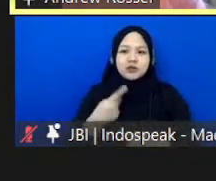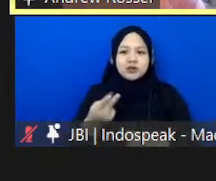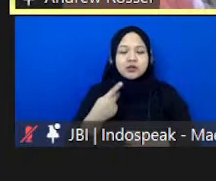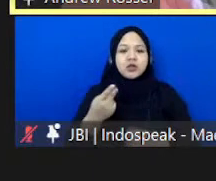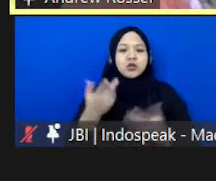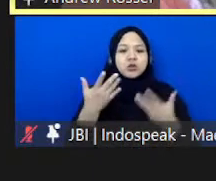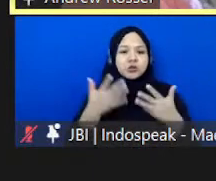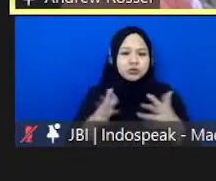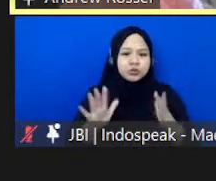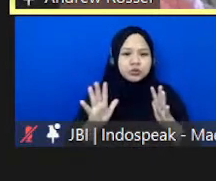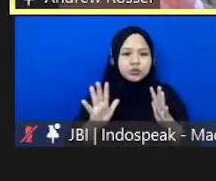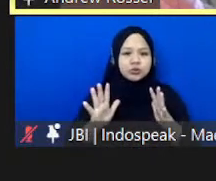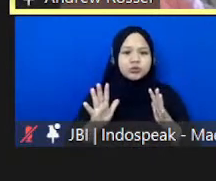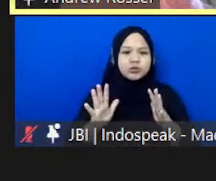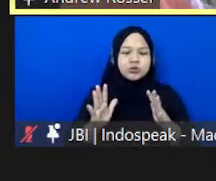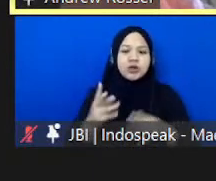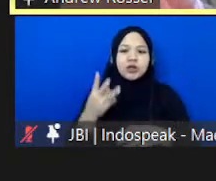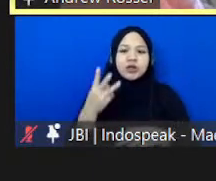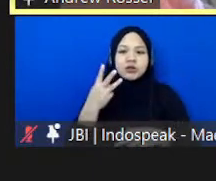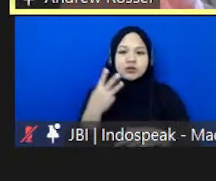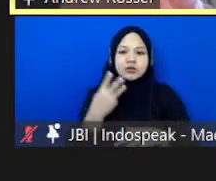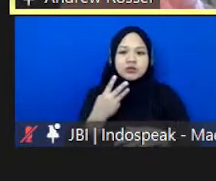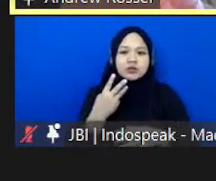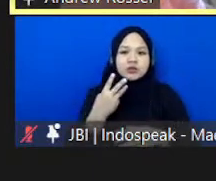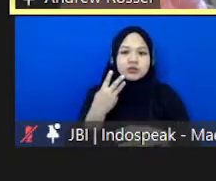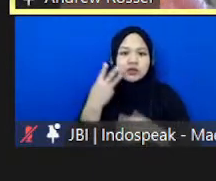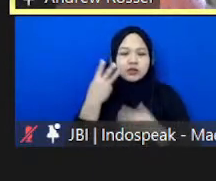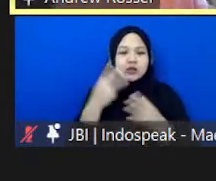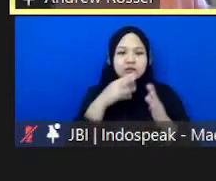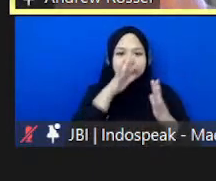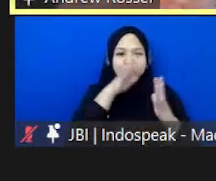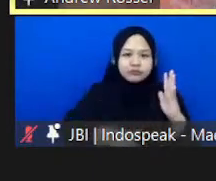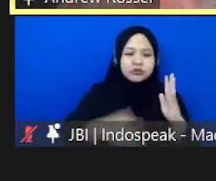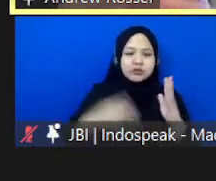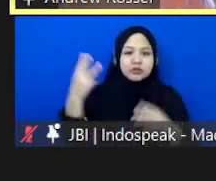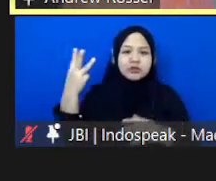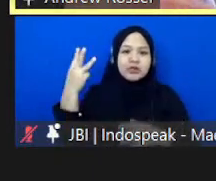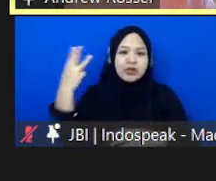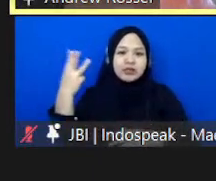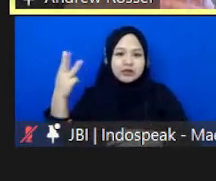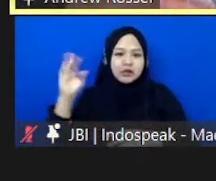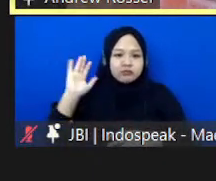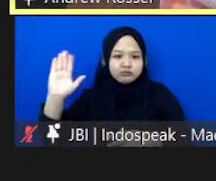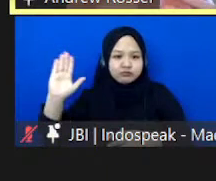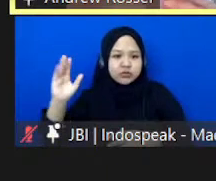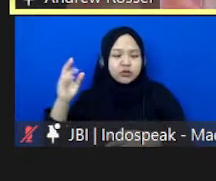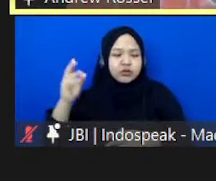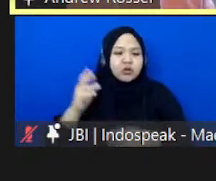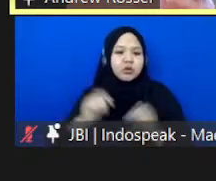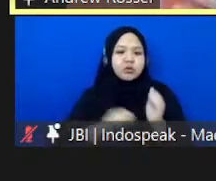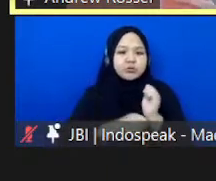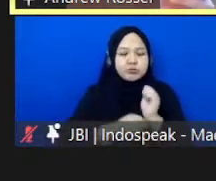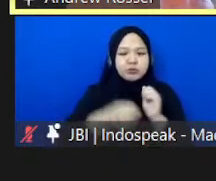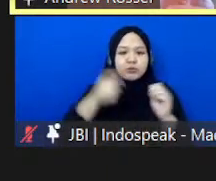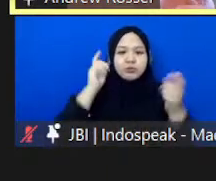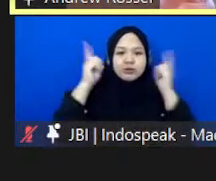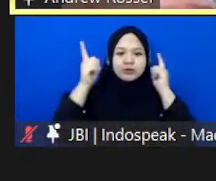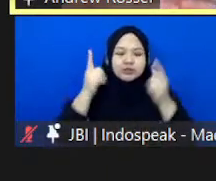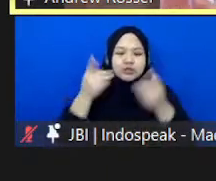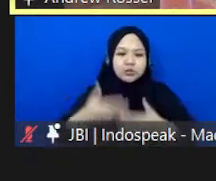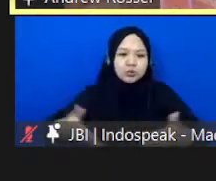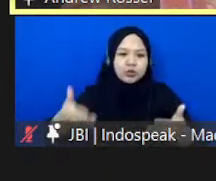third row of the table, corresponding to a sort of political situation